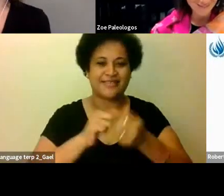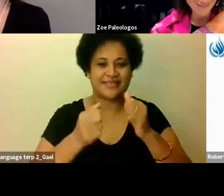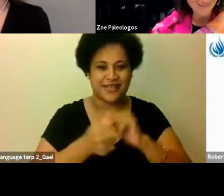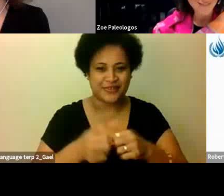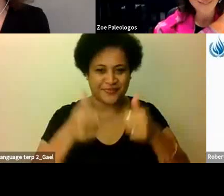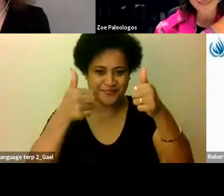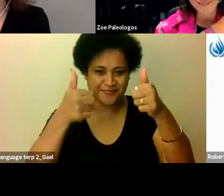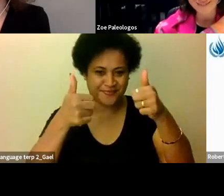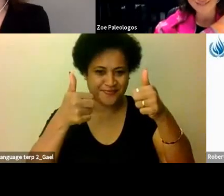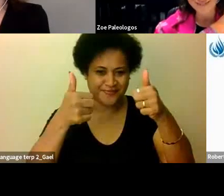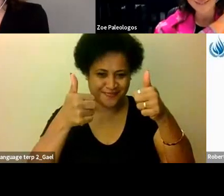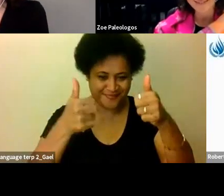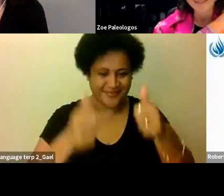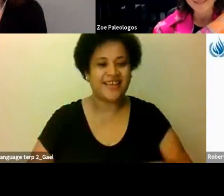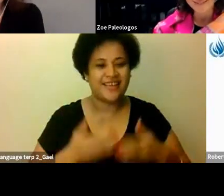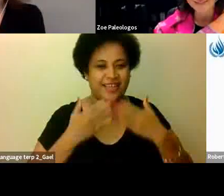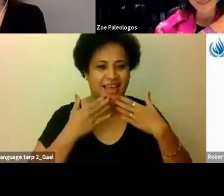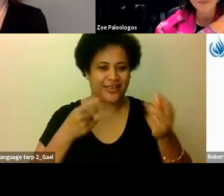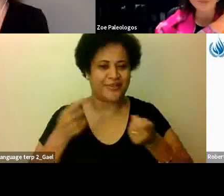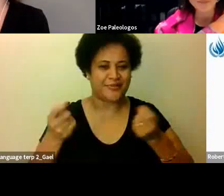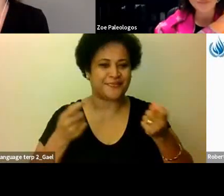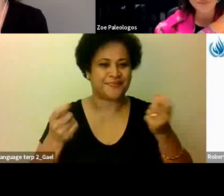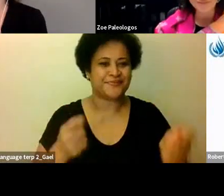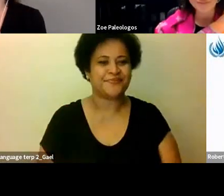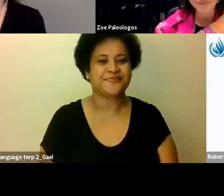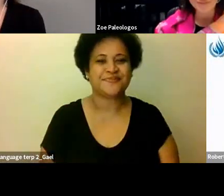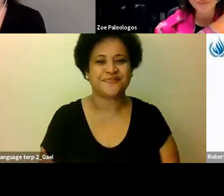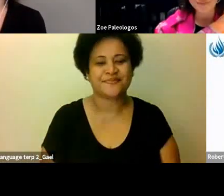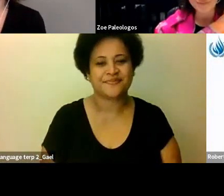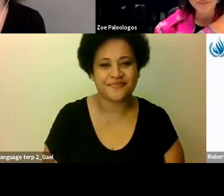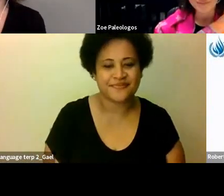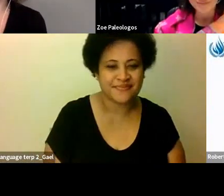for facilitating as well. Thank you.